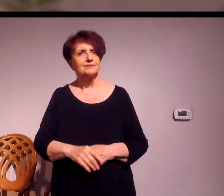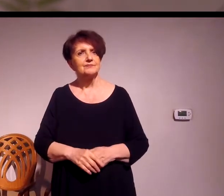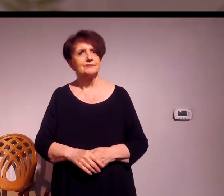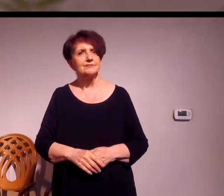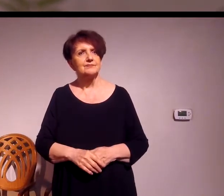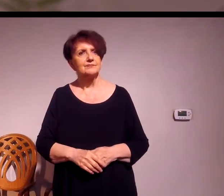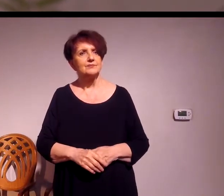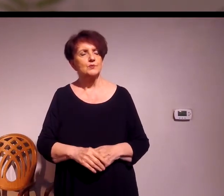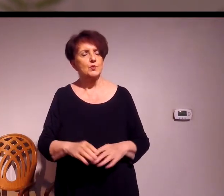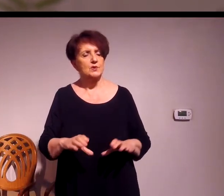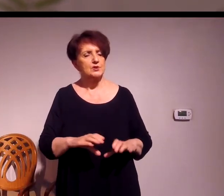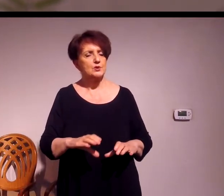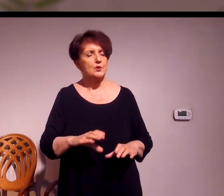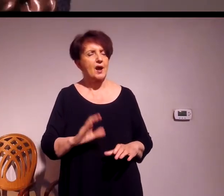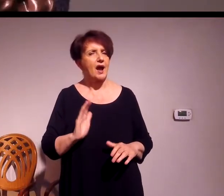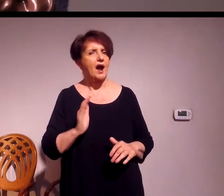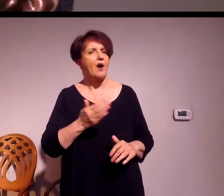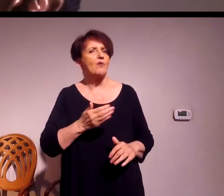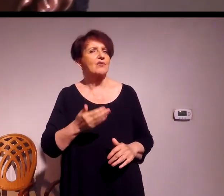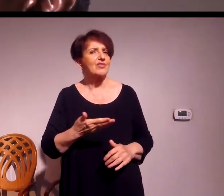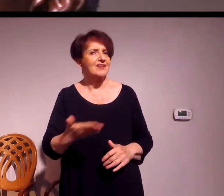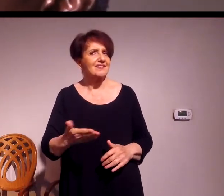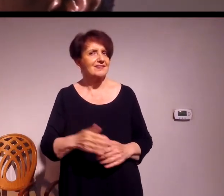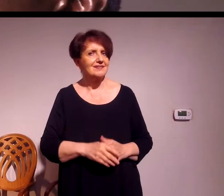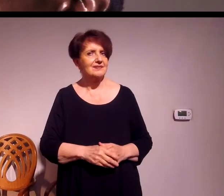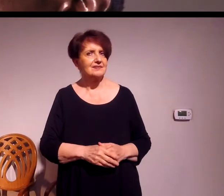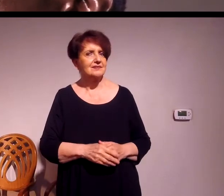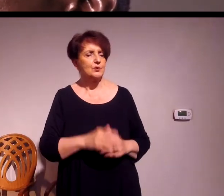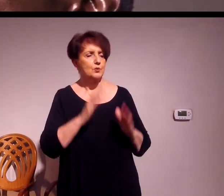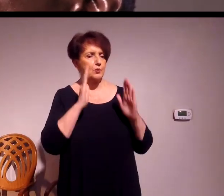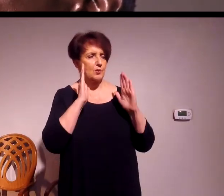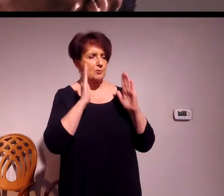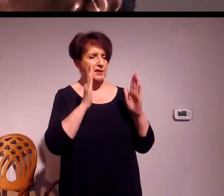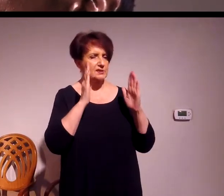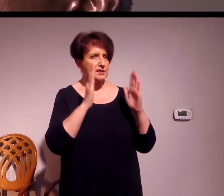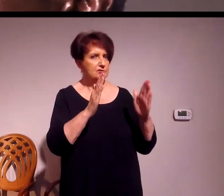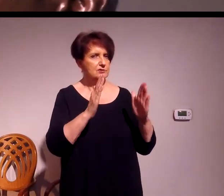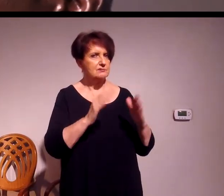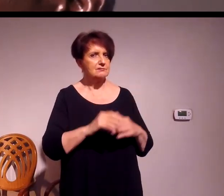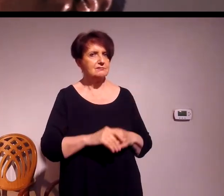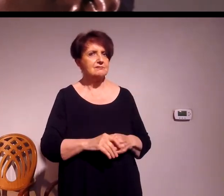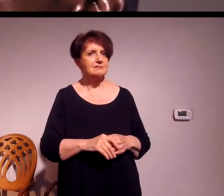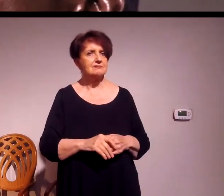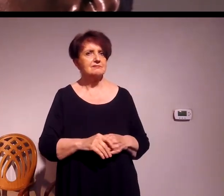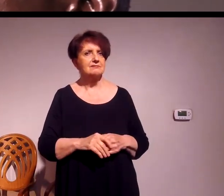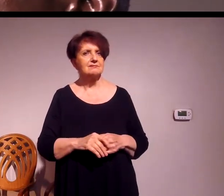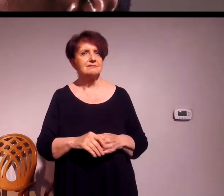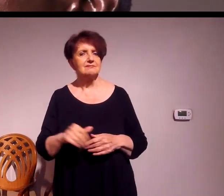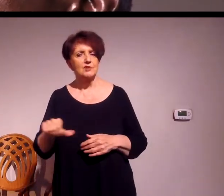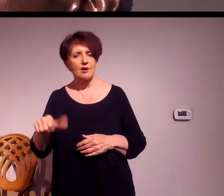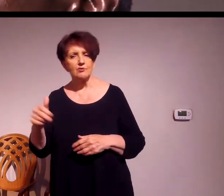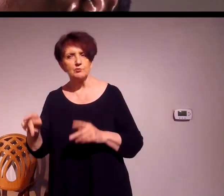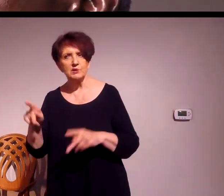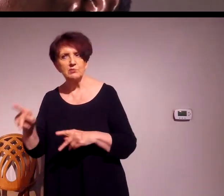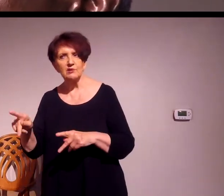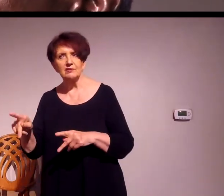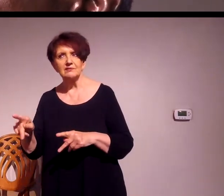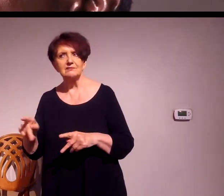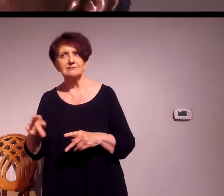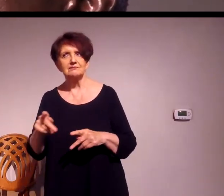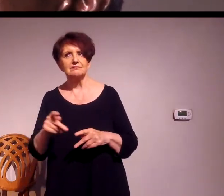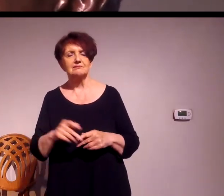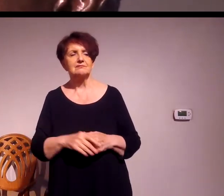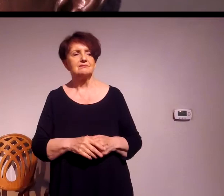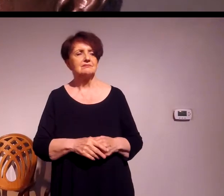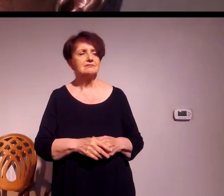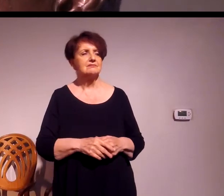We'll do our thing. We will pay attention to other people, pay attention to